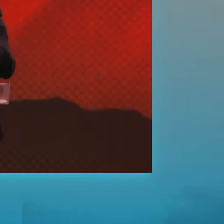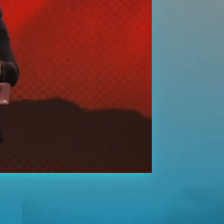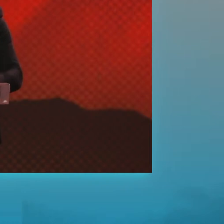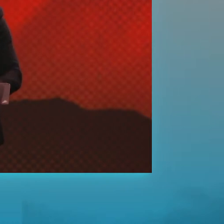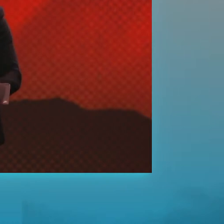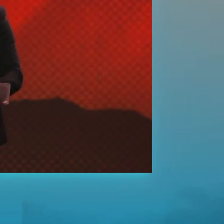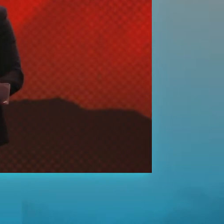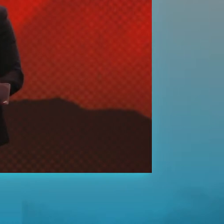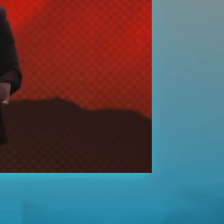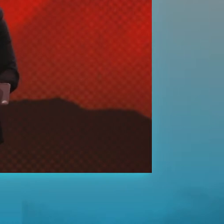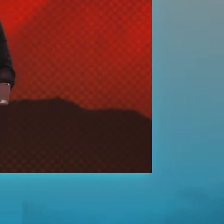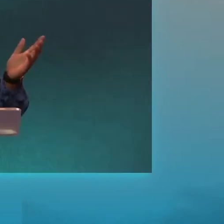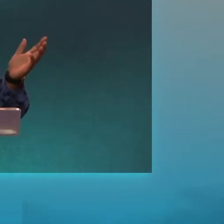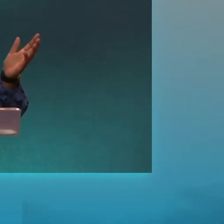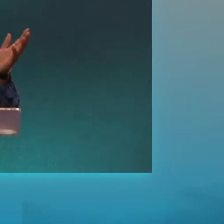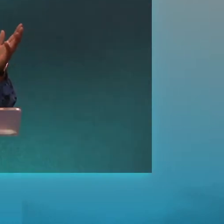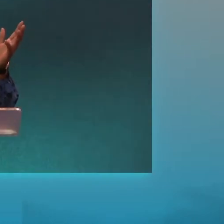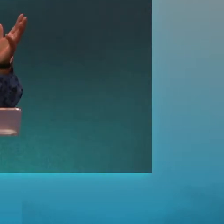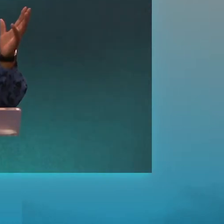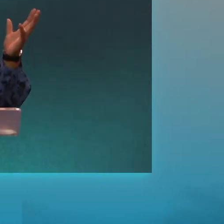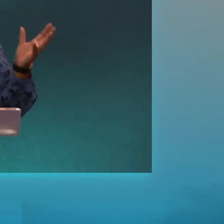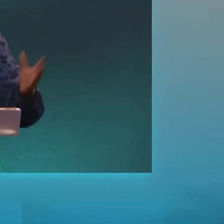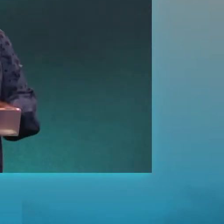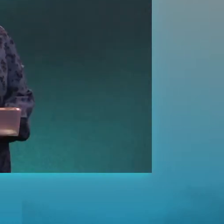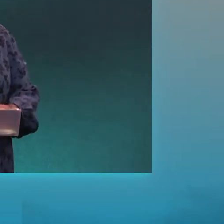Who's holding up the moon?